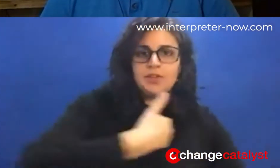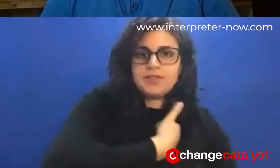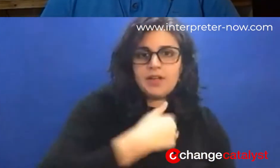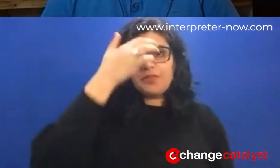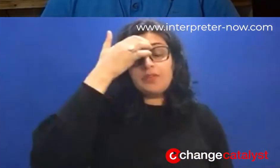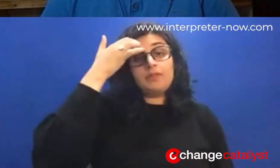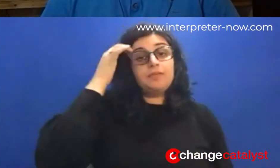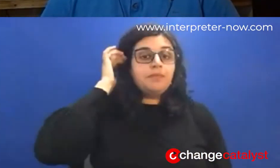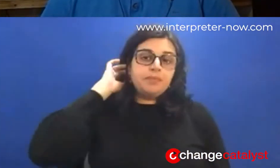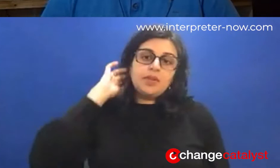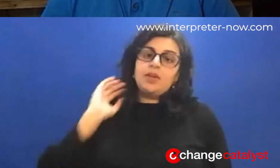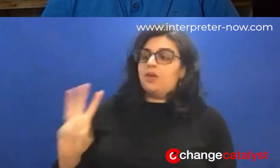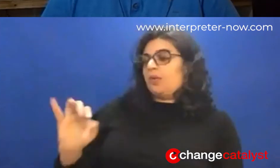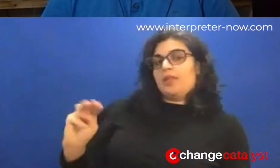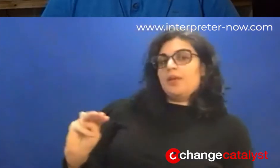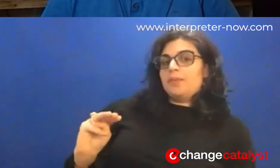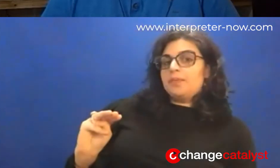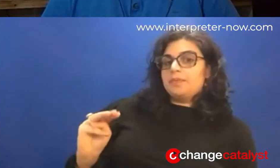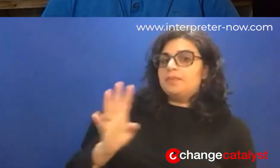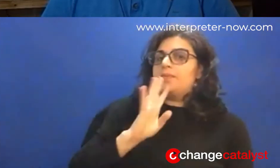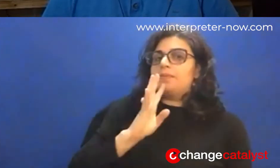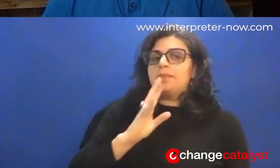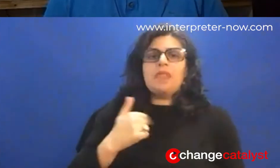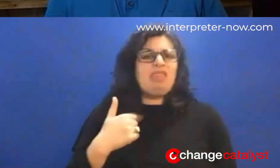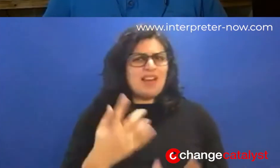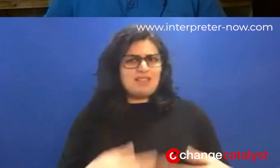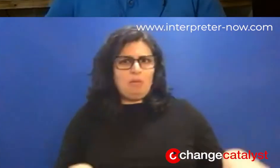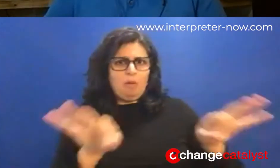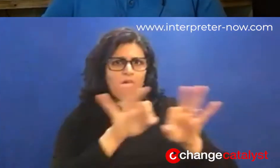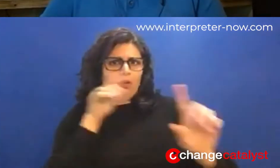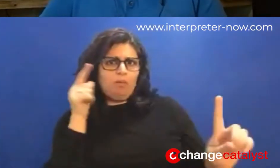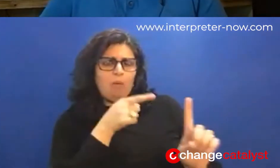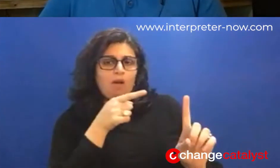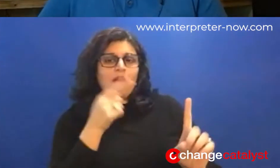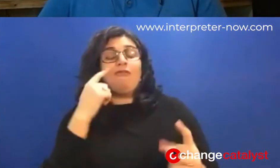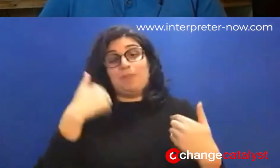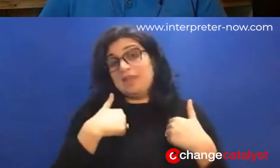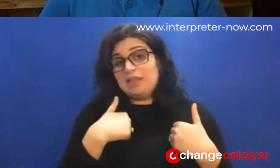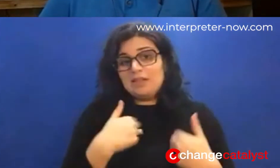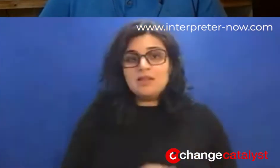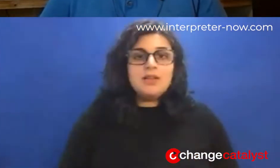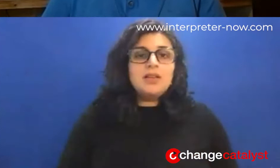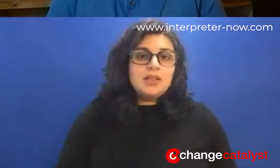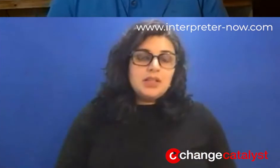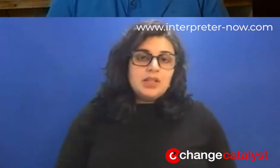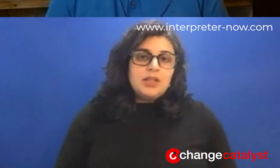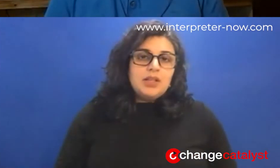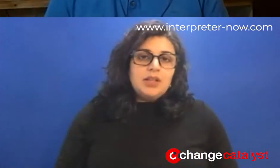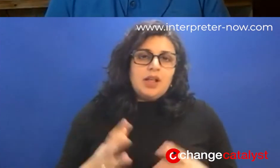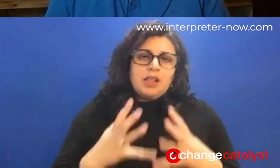Yeah, I think that's a really important point, is for me at least, is that a lot